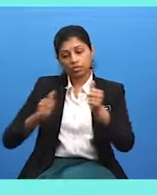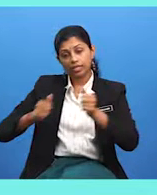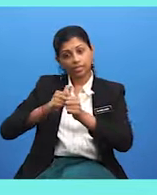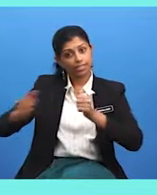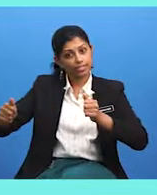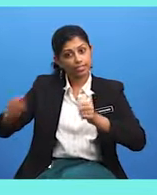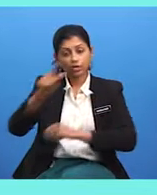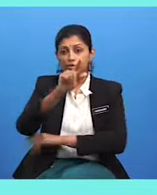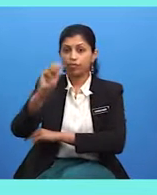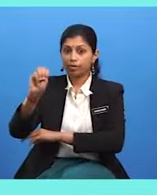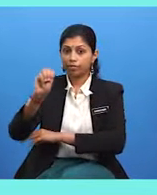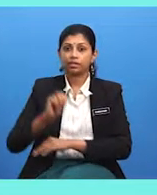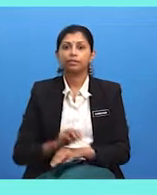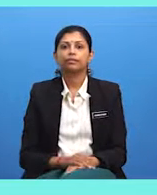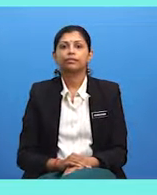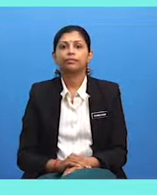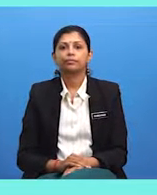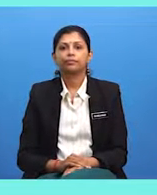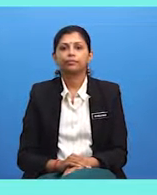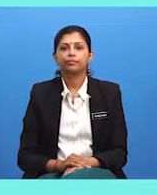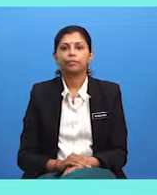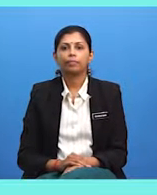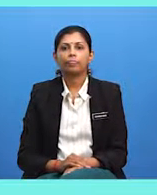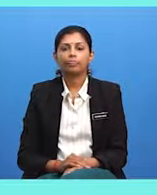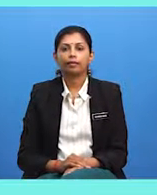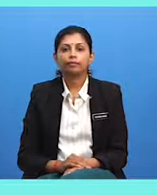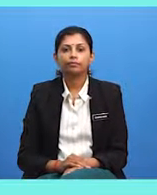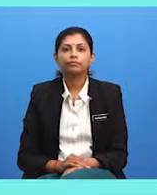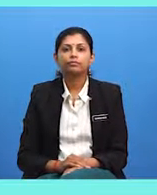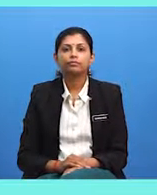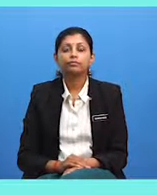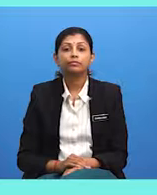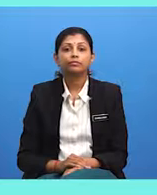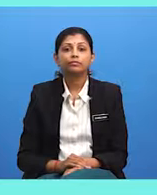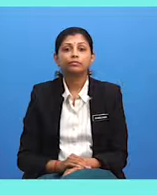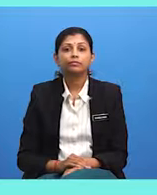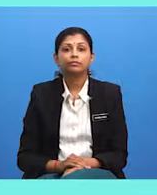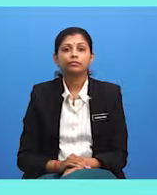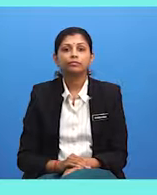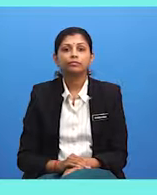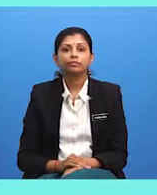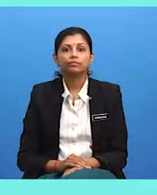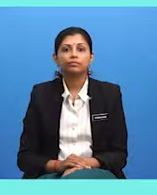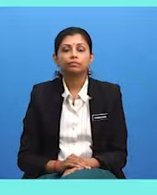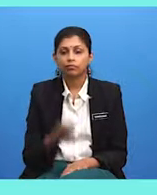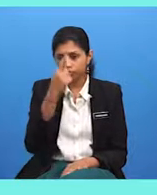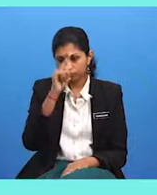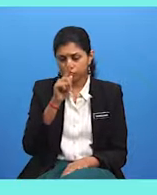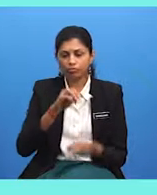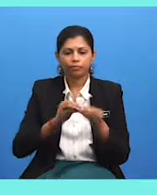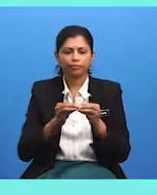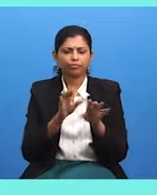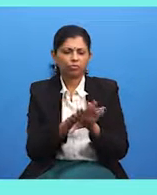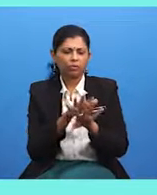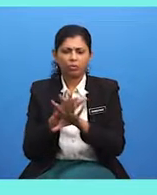distancing of 1 meter at least. This is true, especially for crowded